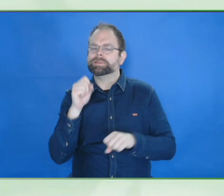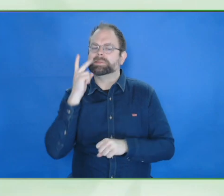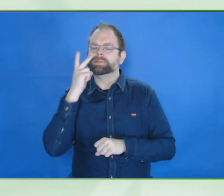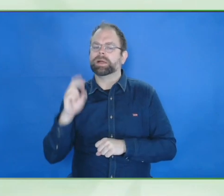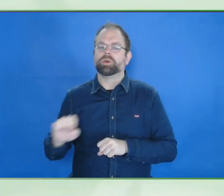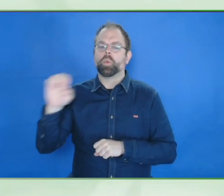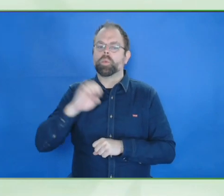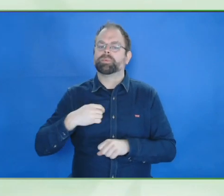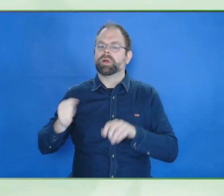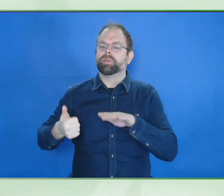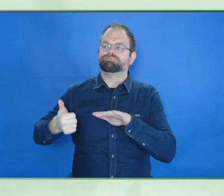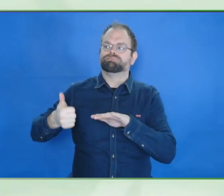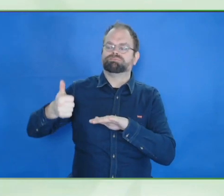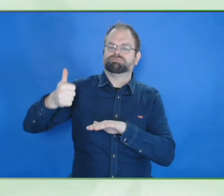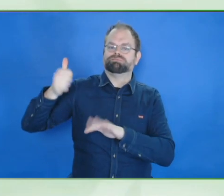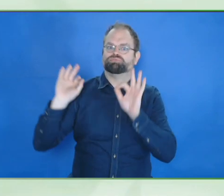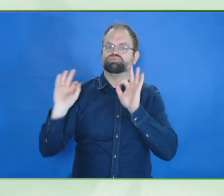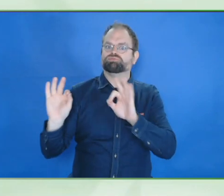which is the first time